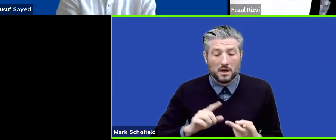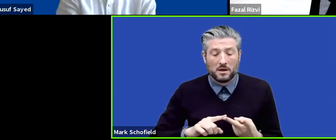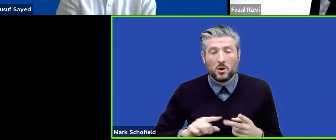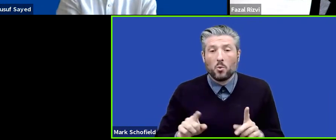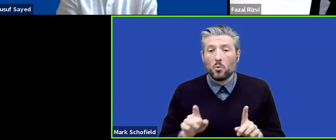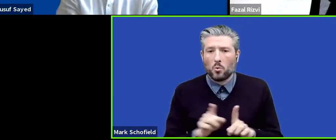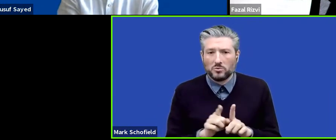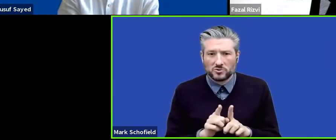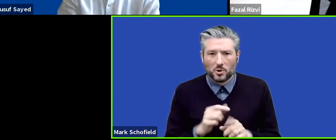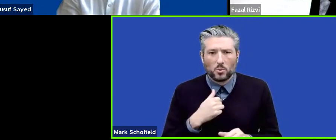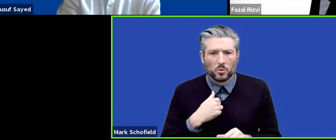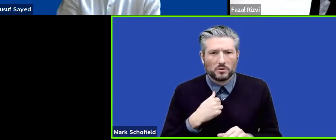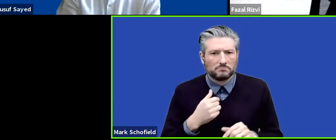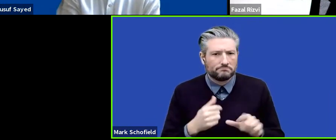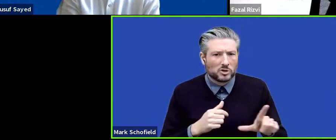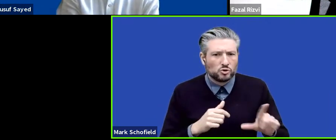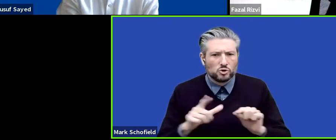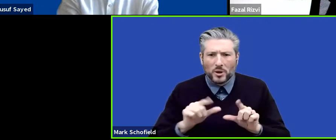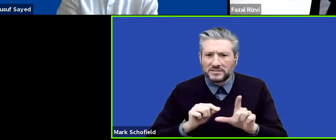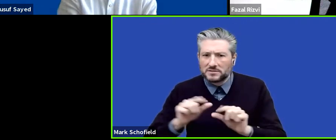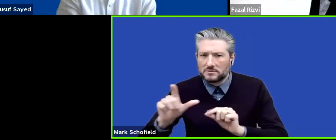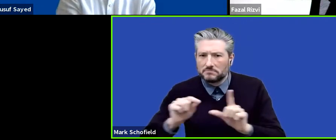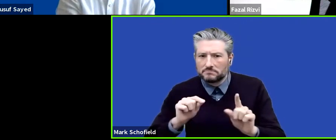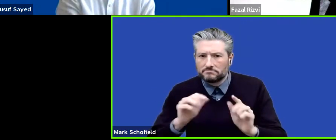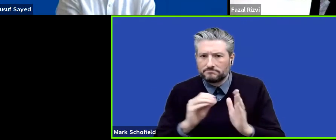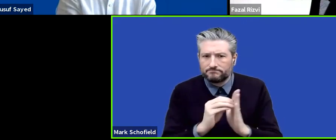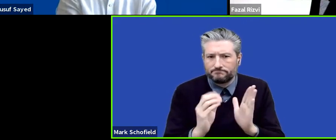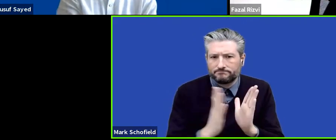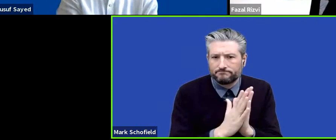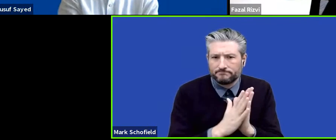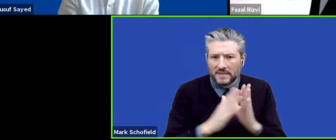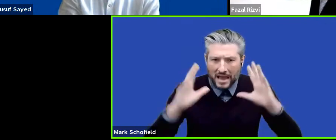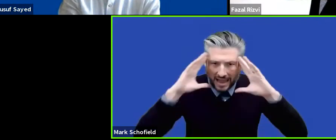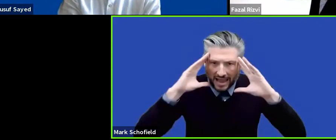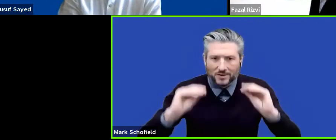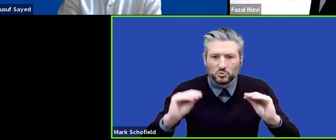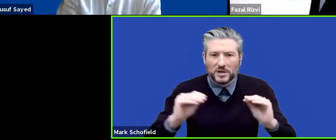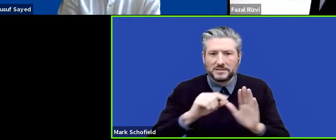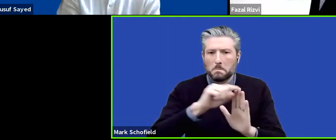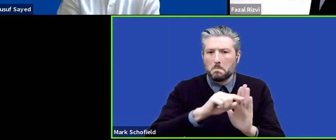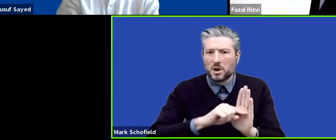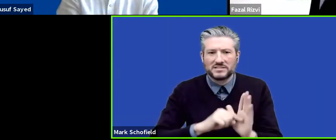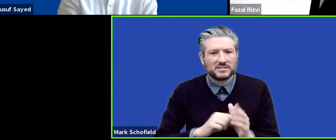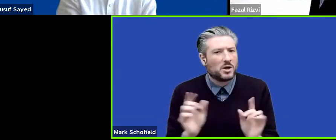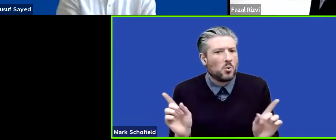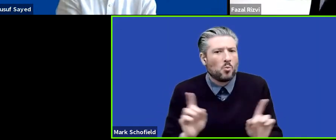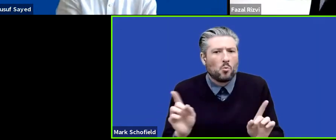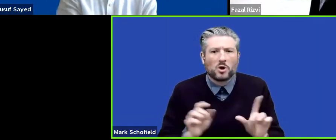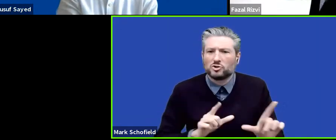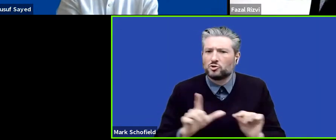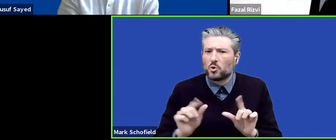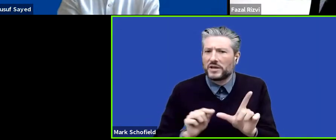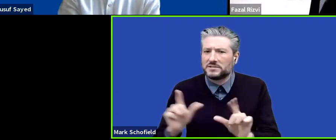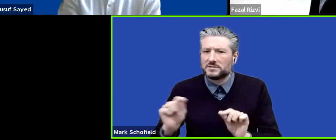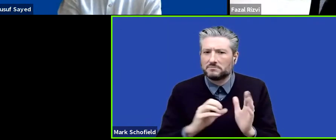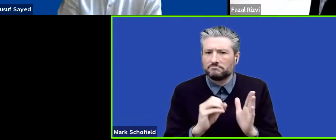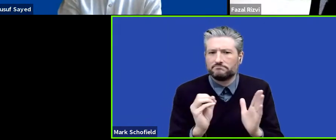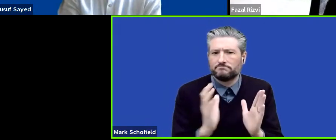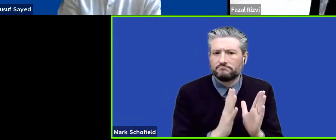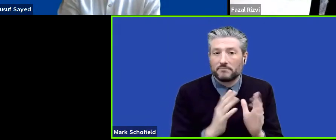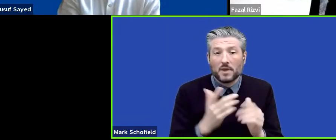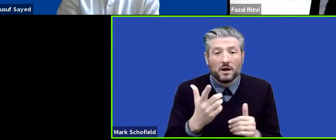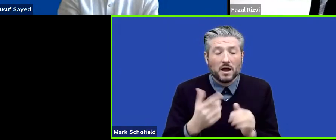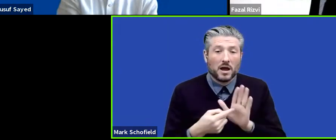are made in policy around education. We'd like to look at, for example, why